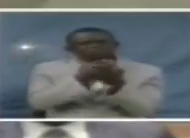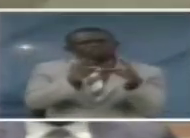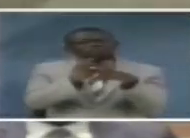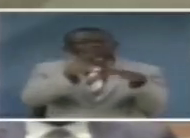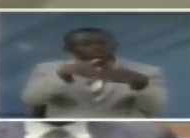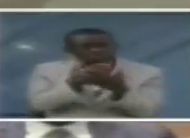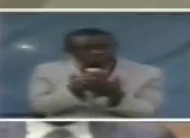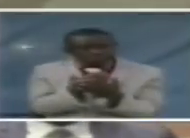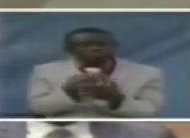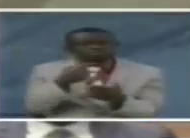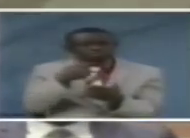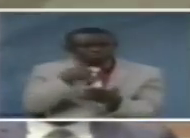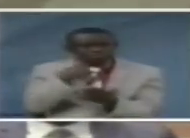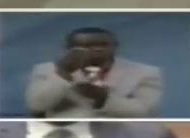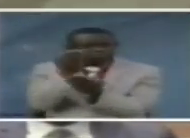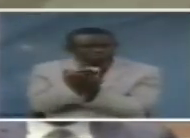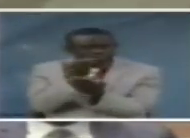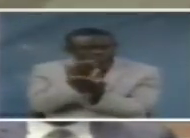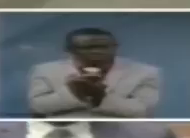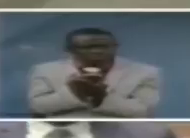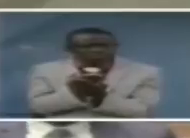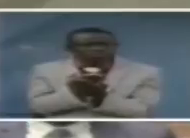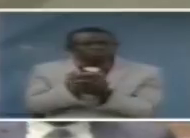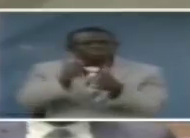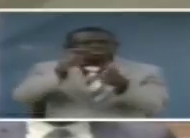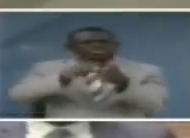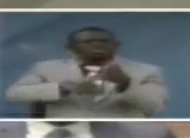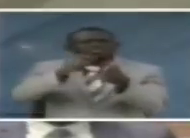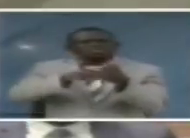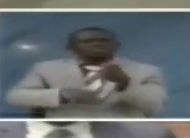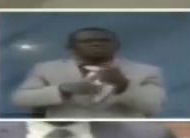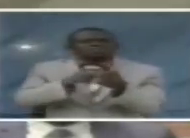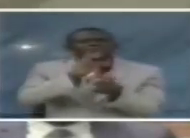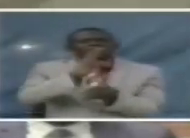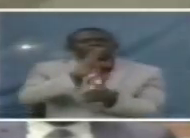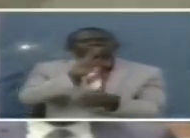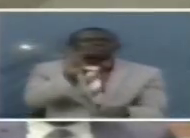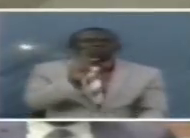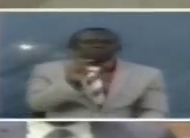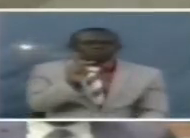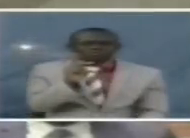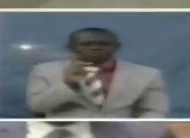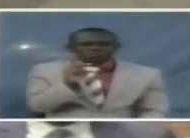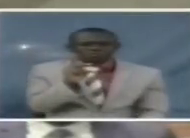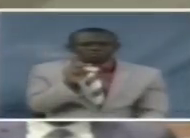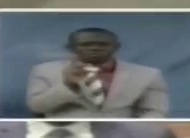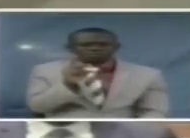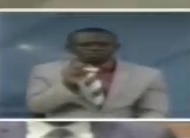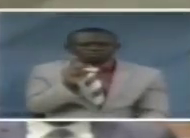Infrastructure Development Fund, I propose an excise